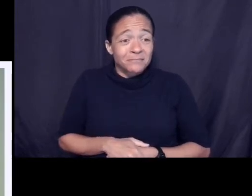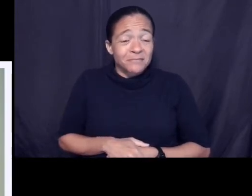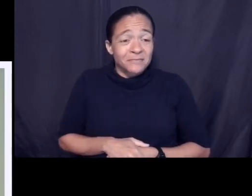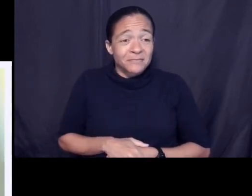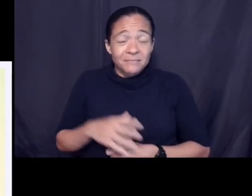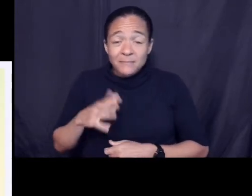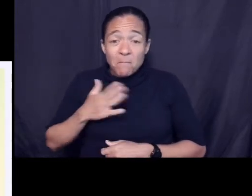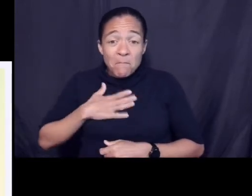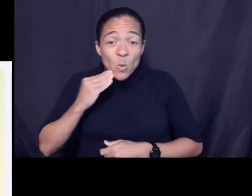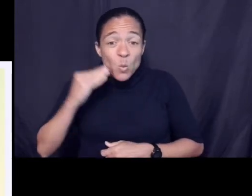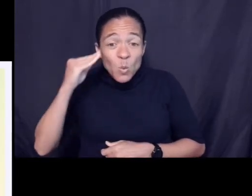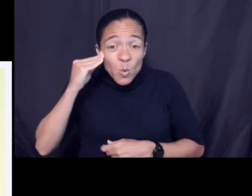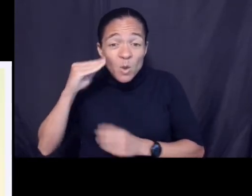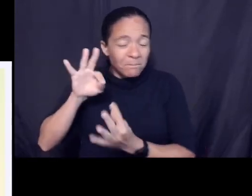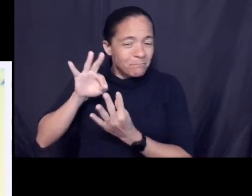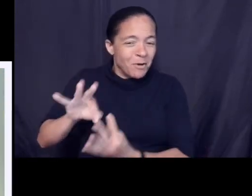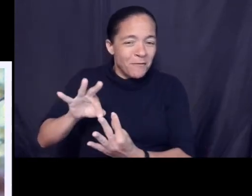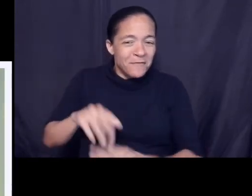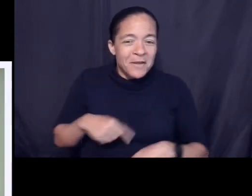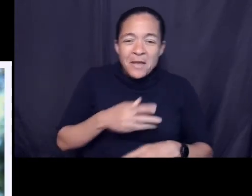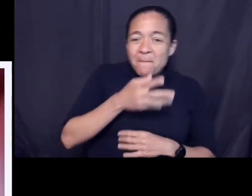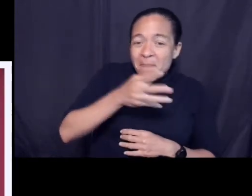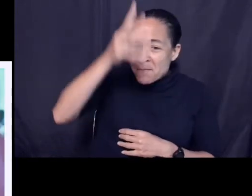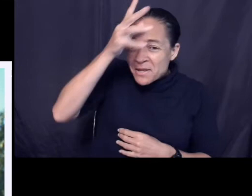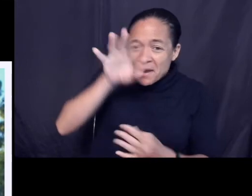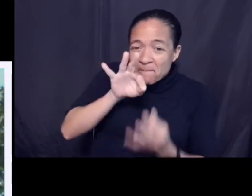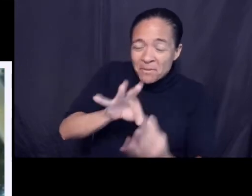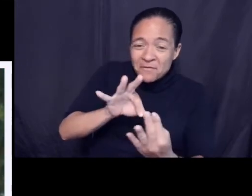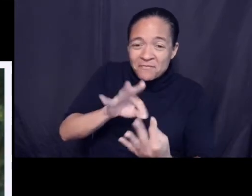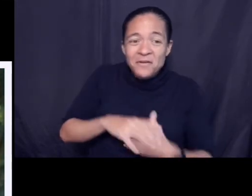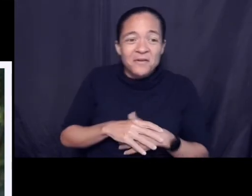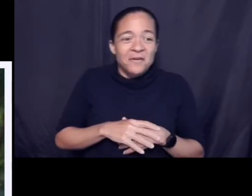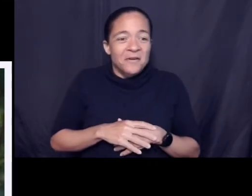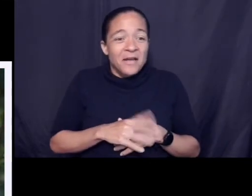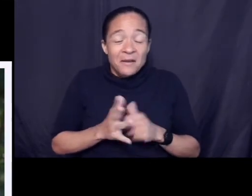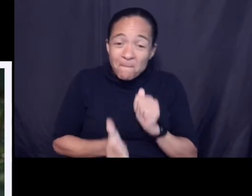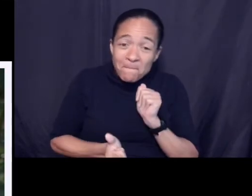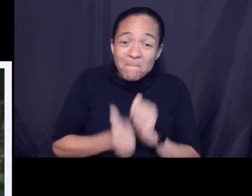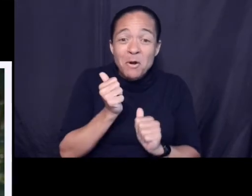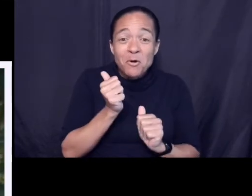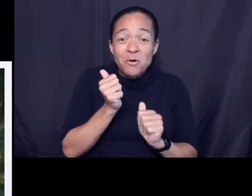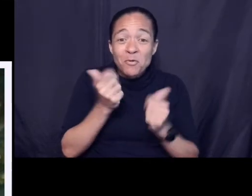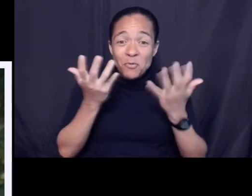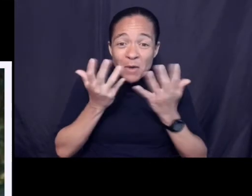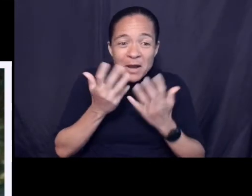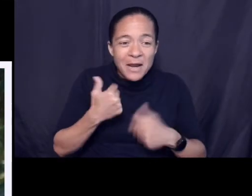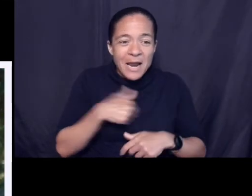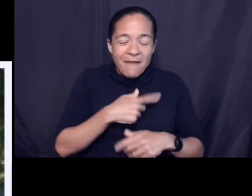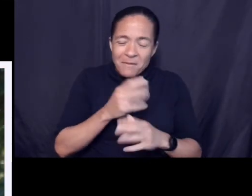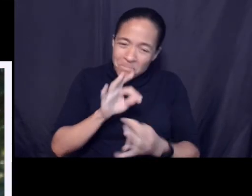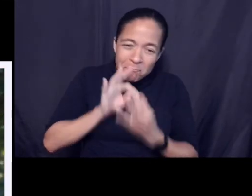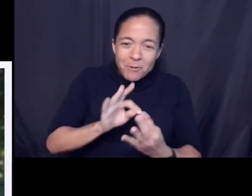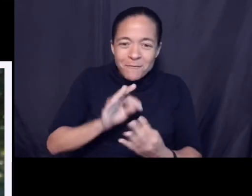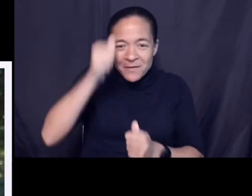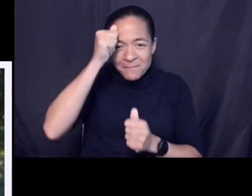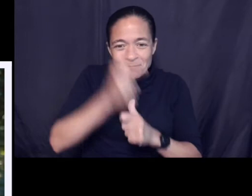I have a perfect home, perfect mom and dad, and most of all, perfect sisters